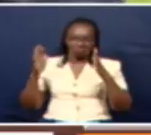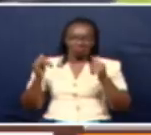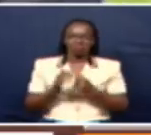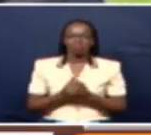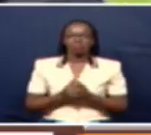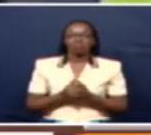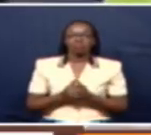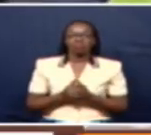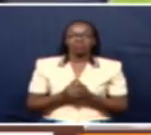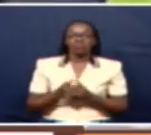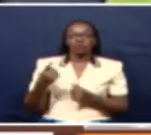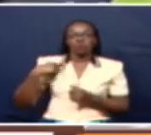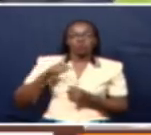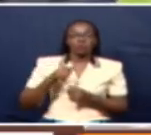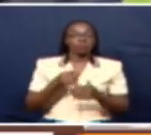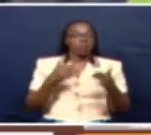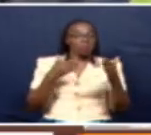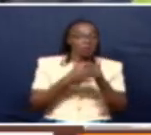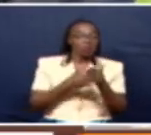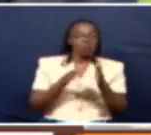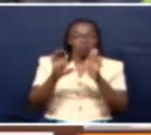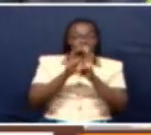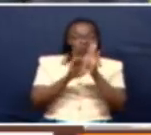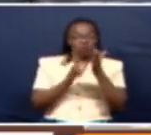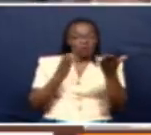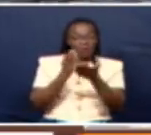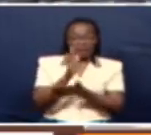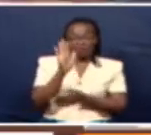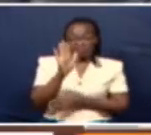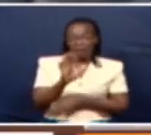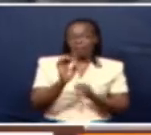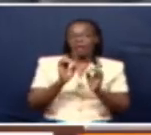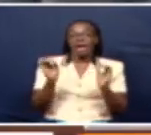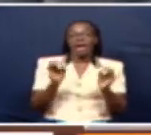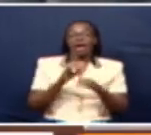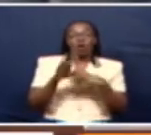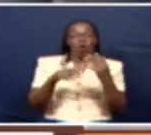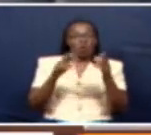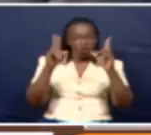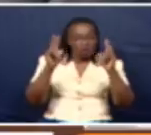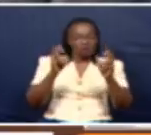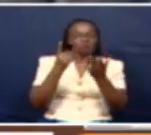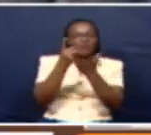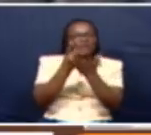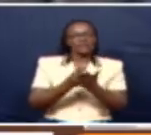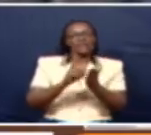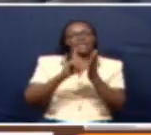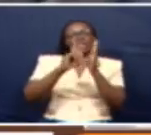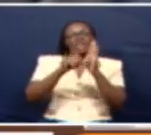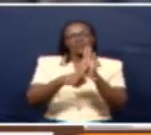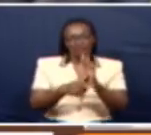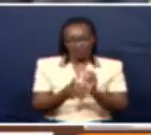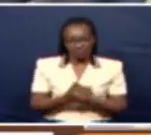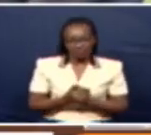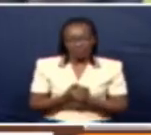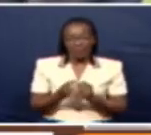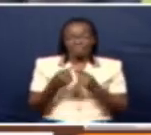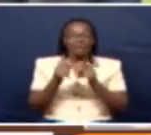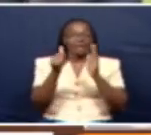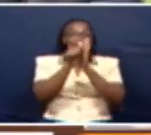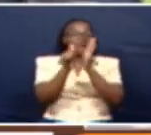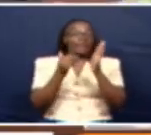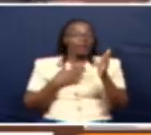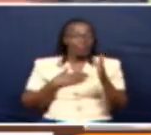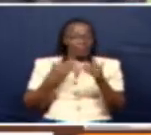Nobody shall deny them of their constitutional right. Those issues we shall discuss later. As to my agenda going